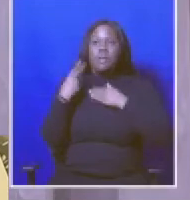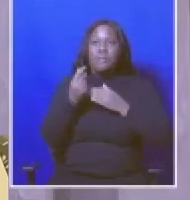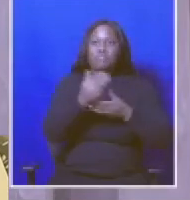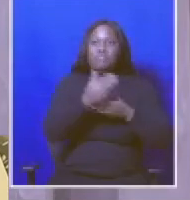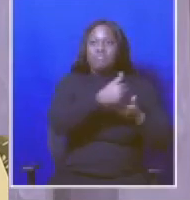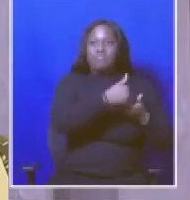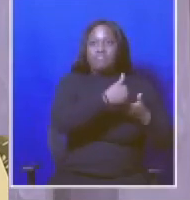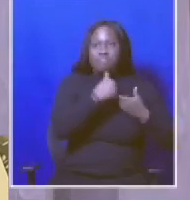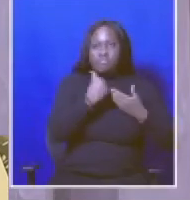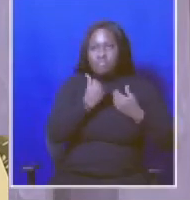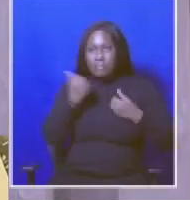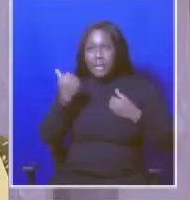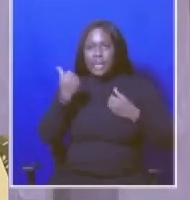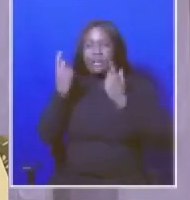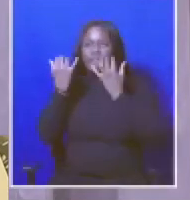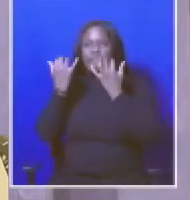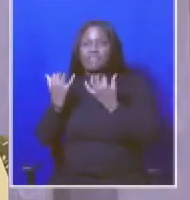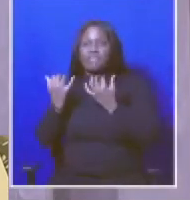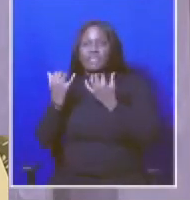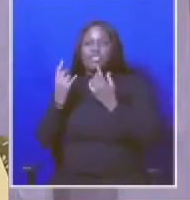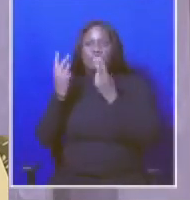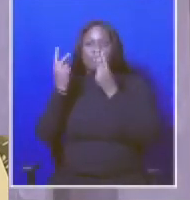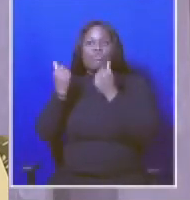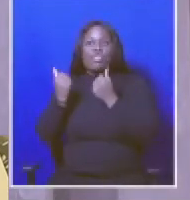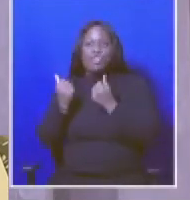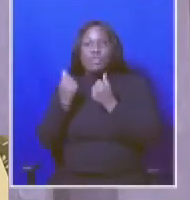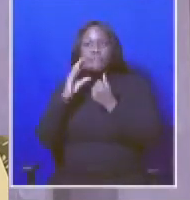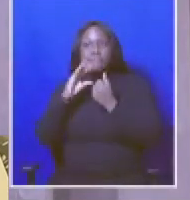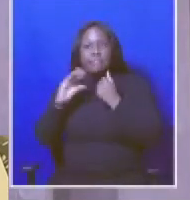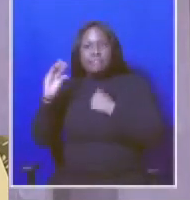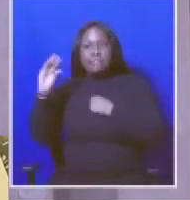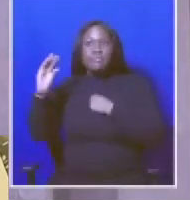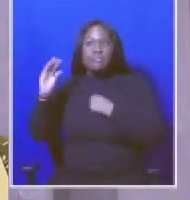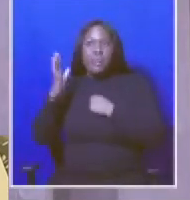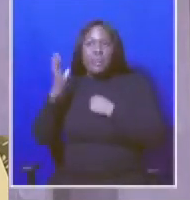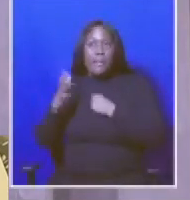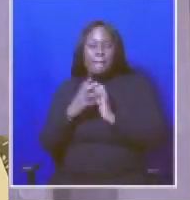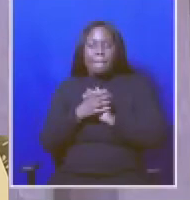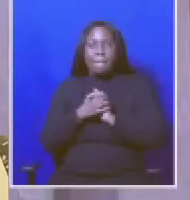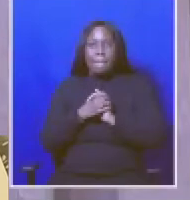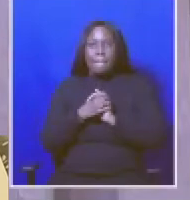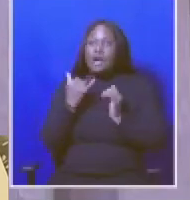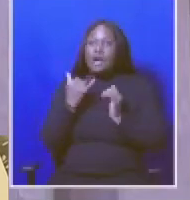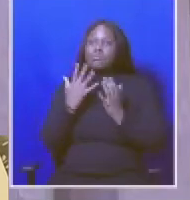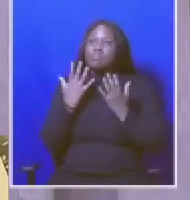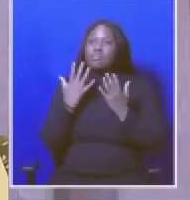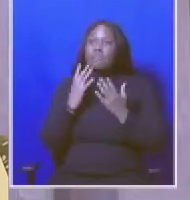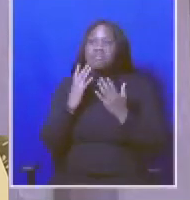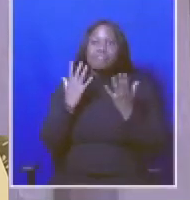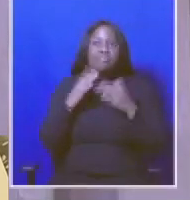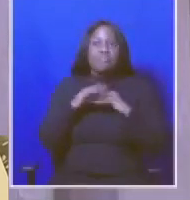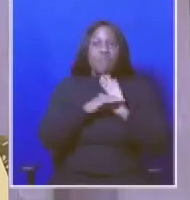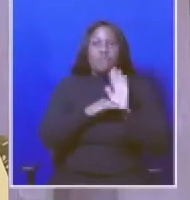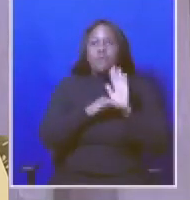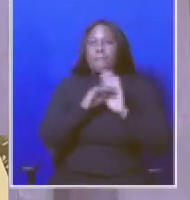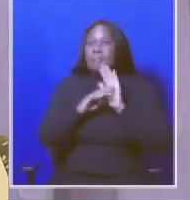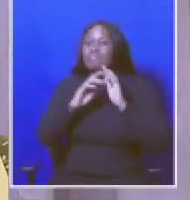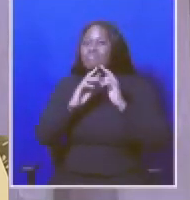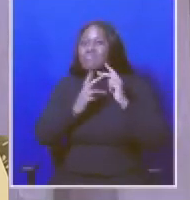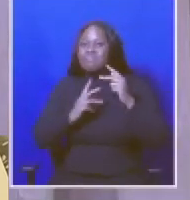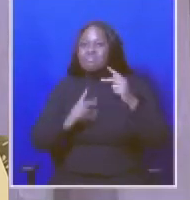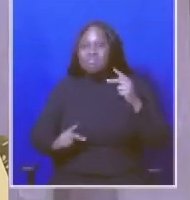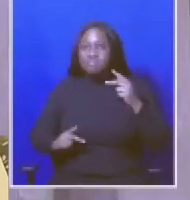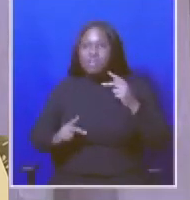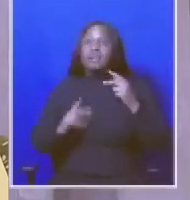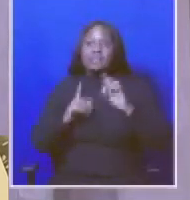the funds to the fiscus. So we'll do that with all the program where we find that